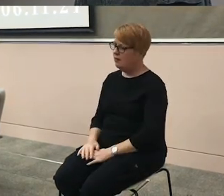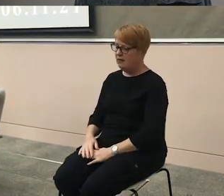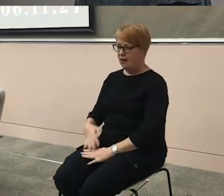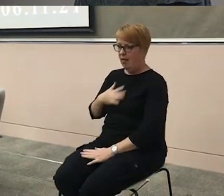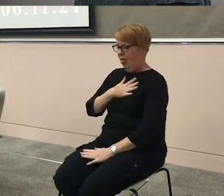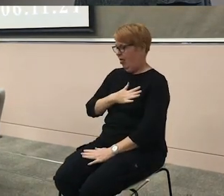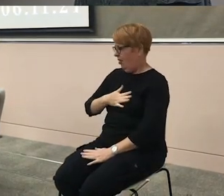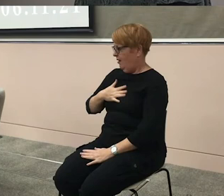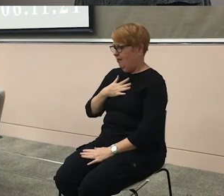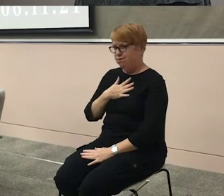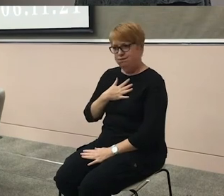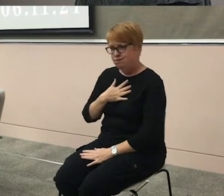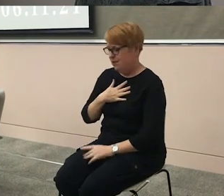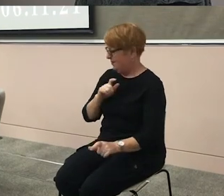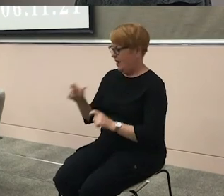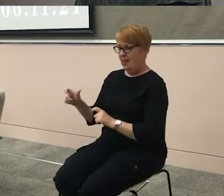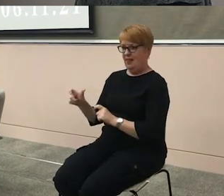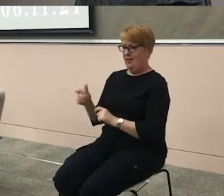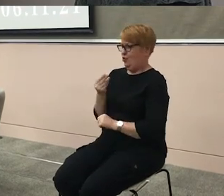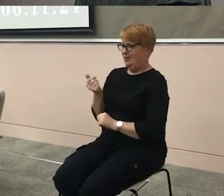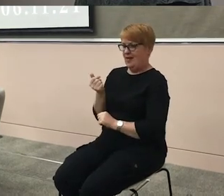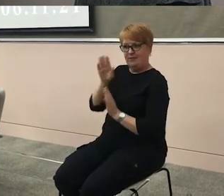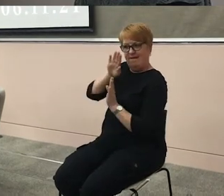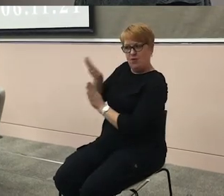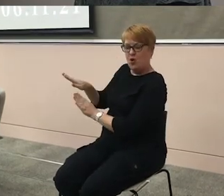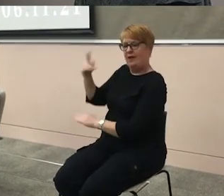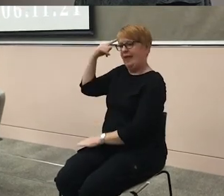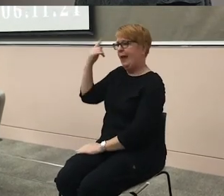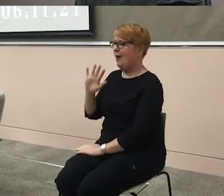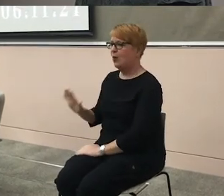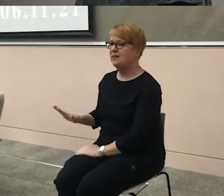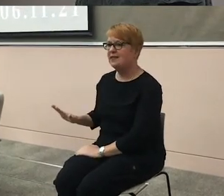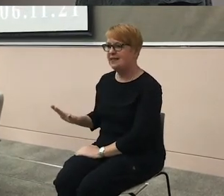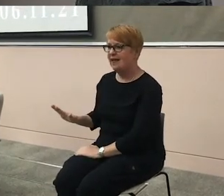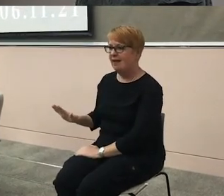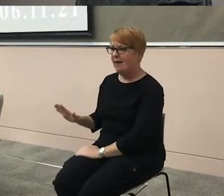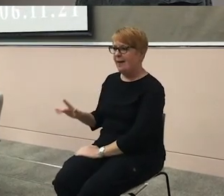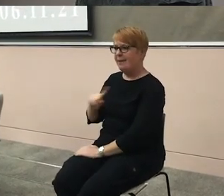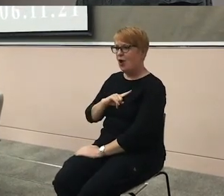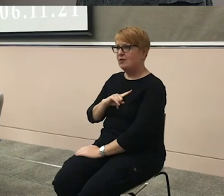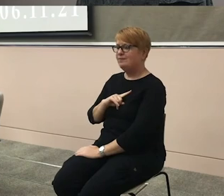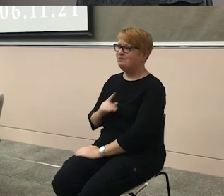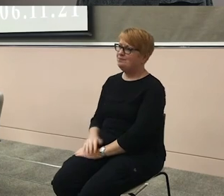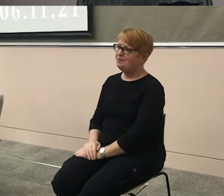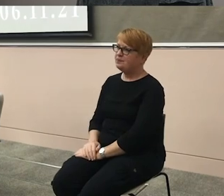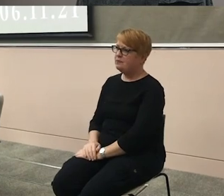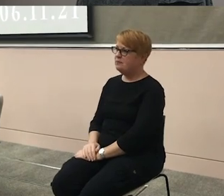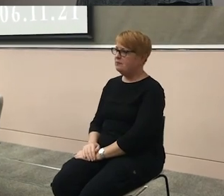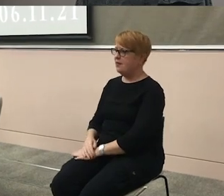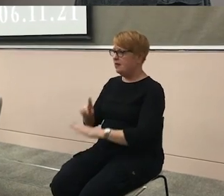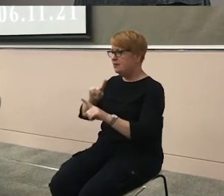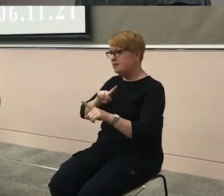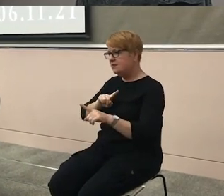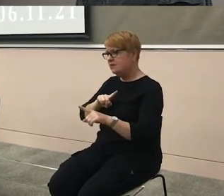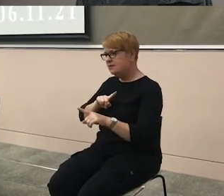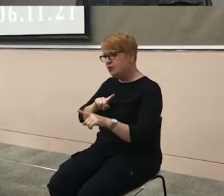And I still kind of sidestep it, because it stops me from trying to maintain some sort